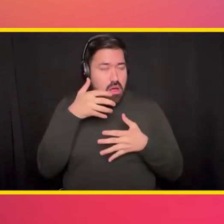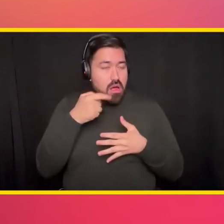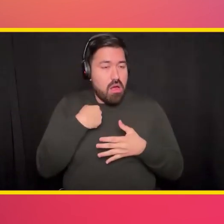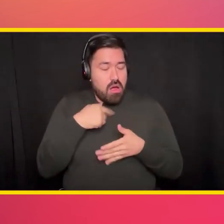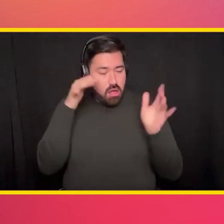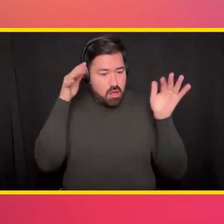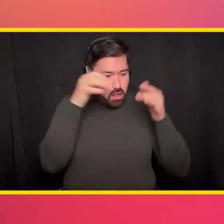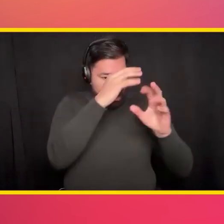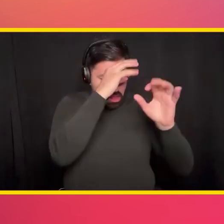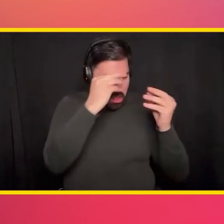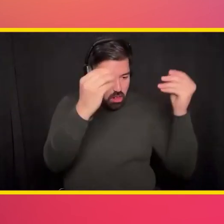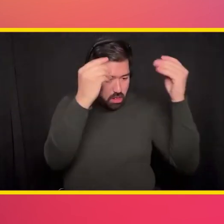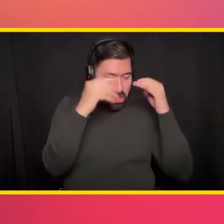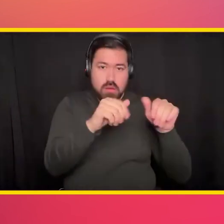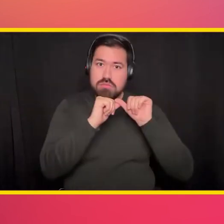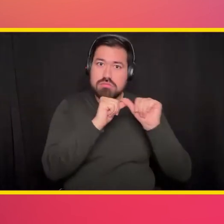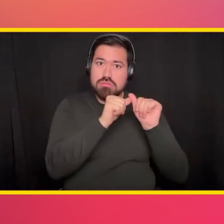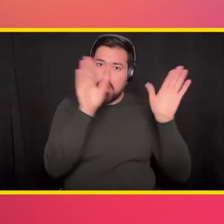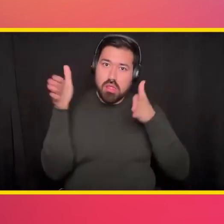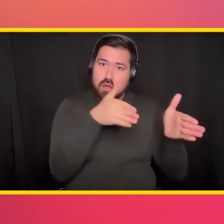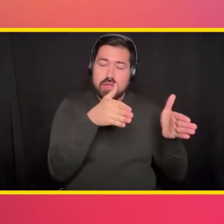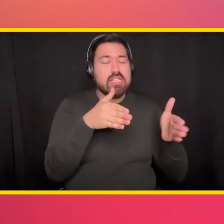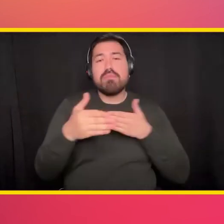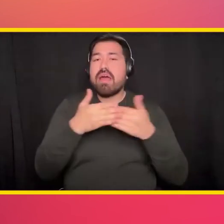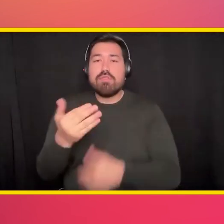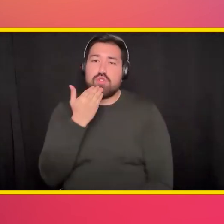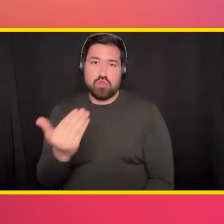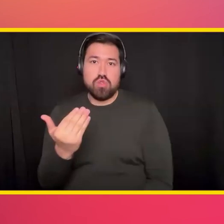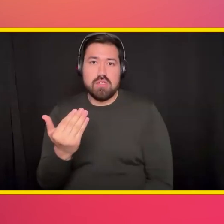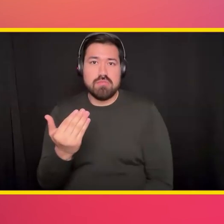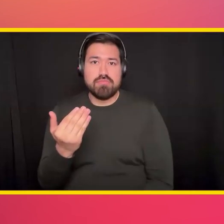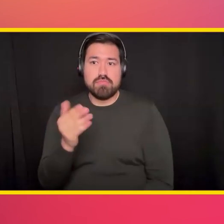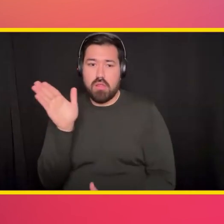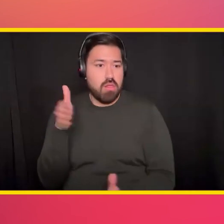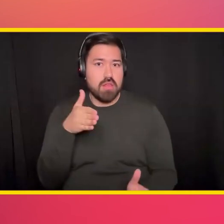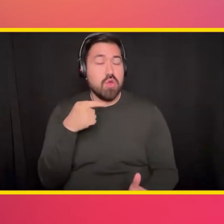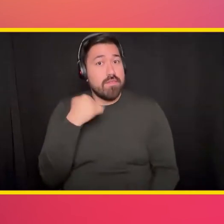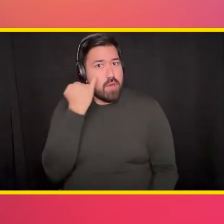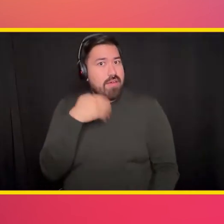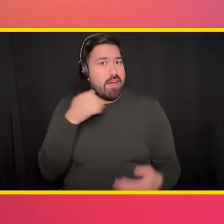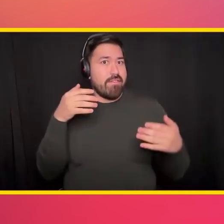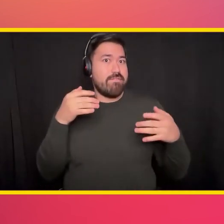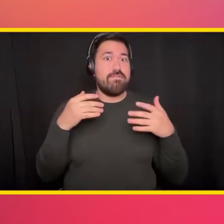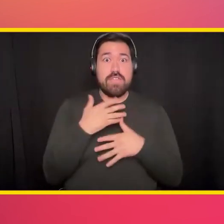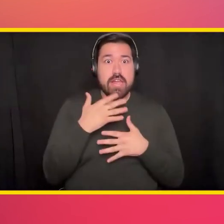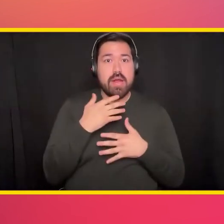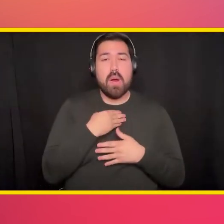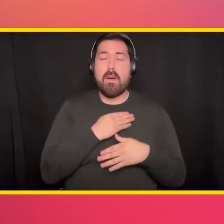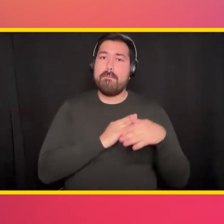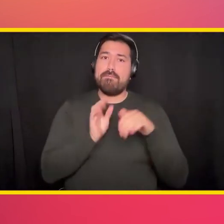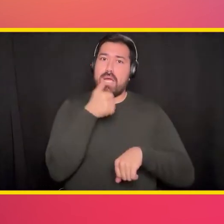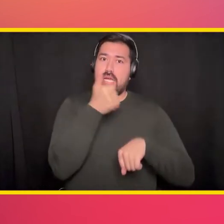than when everything is good. And when you mm, have a fear base, then it allows